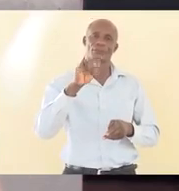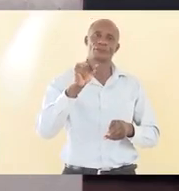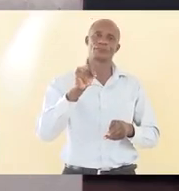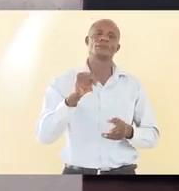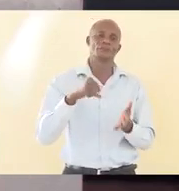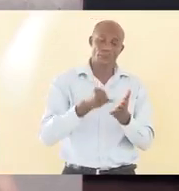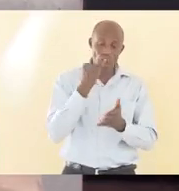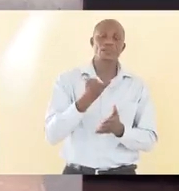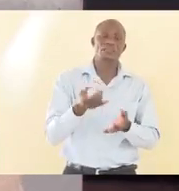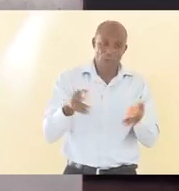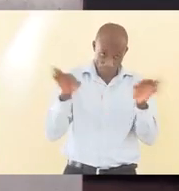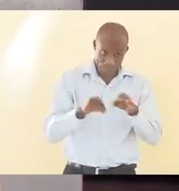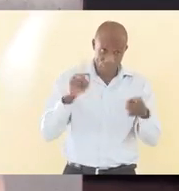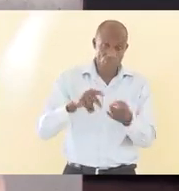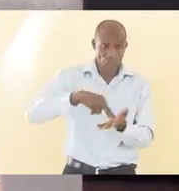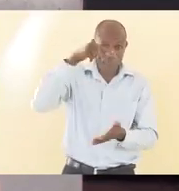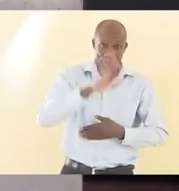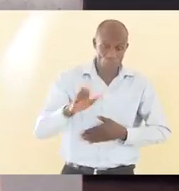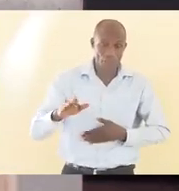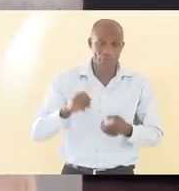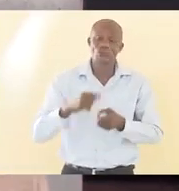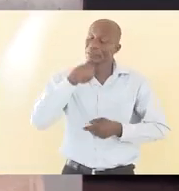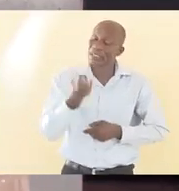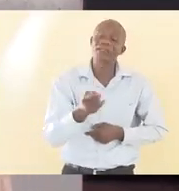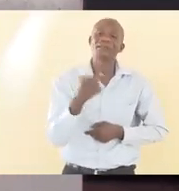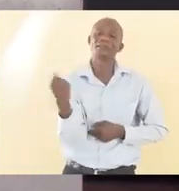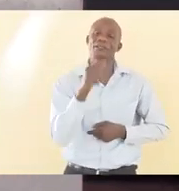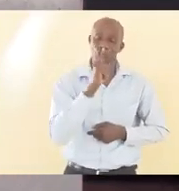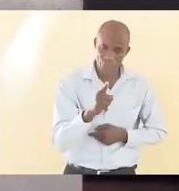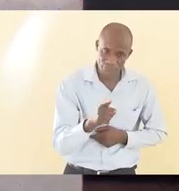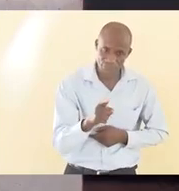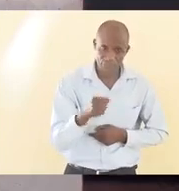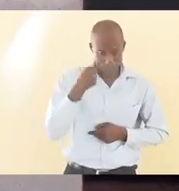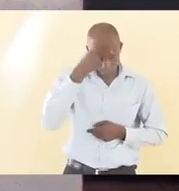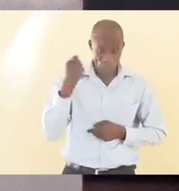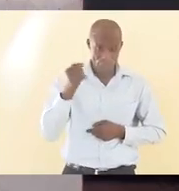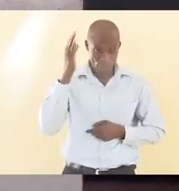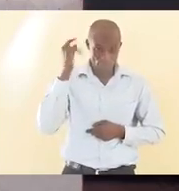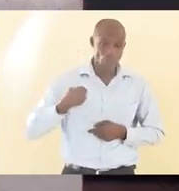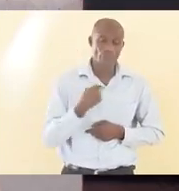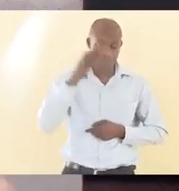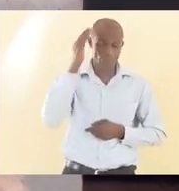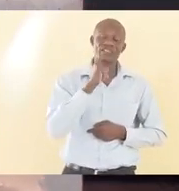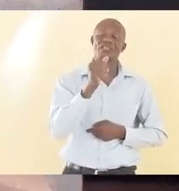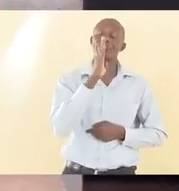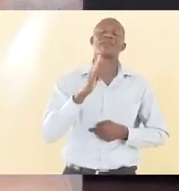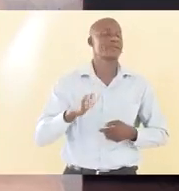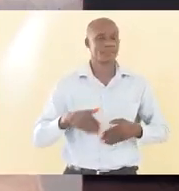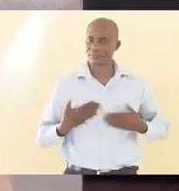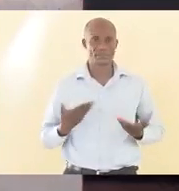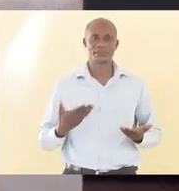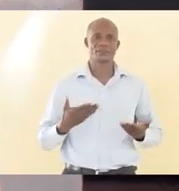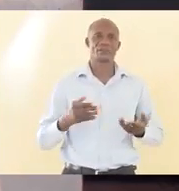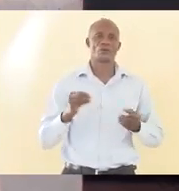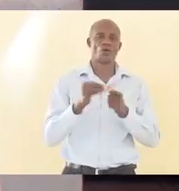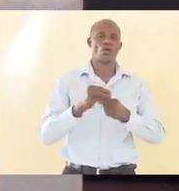tell the truth. Because if we live a lie, we will neither be healthy nor happy. What did I say? If we live a lie,